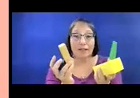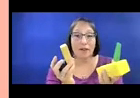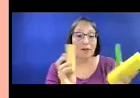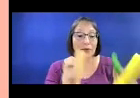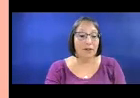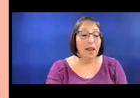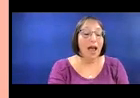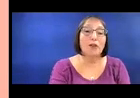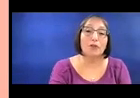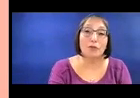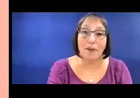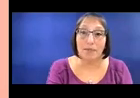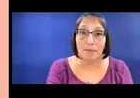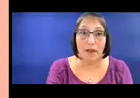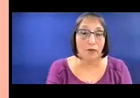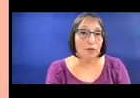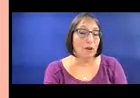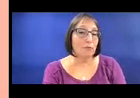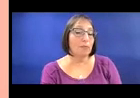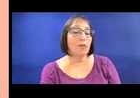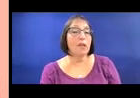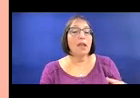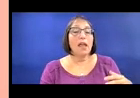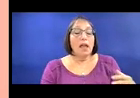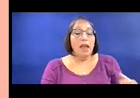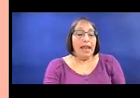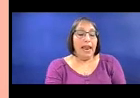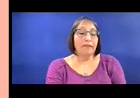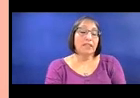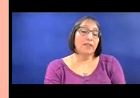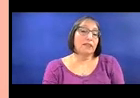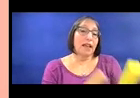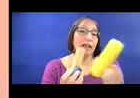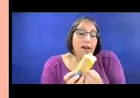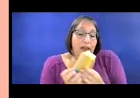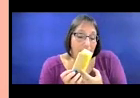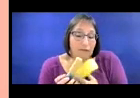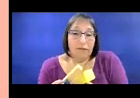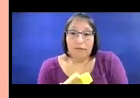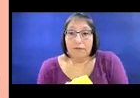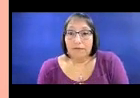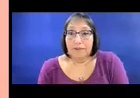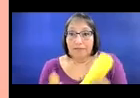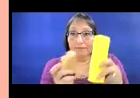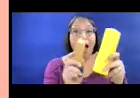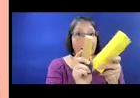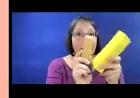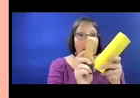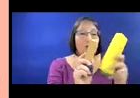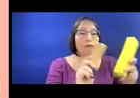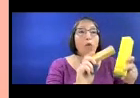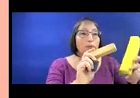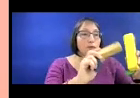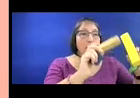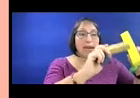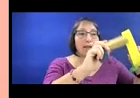classifiers. How do you describe something? How do you describe people? In a face-to-face class. I have lots of these.